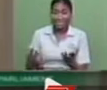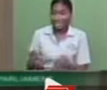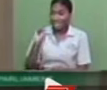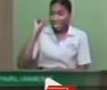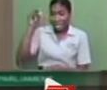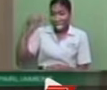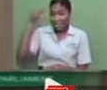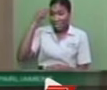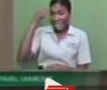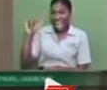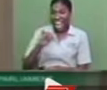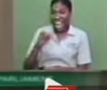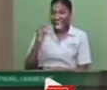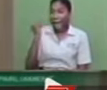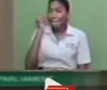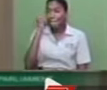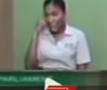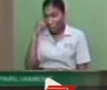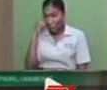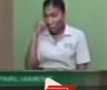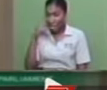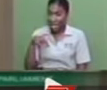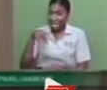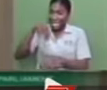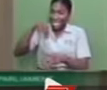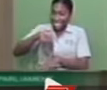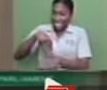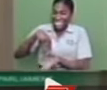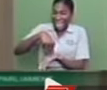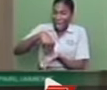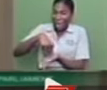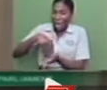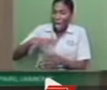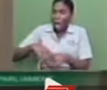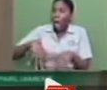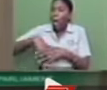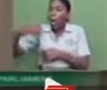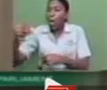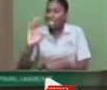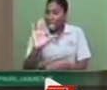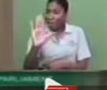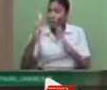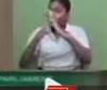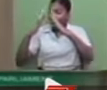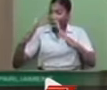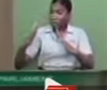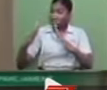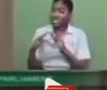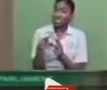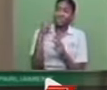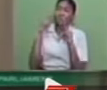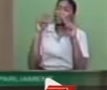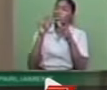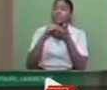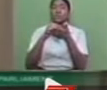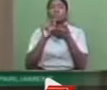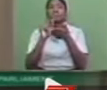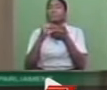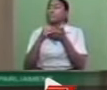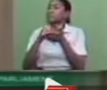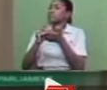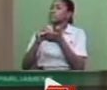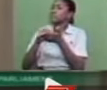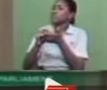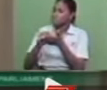it. Just to estimate what your house has, how many bedrooms, how many windows, washrooms, and so on. That could never be right. It's a